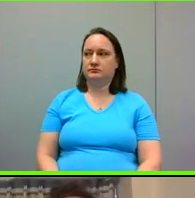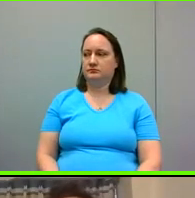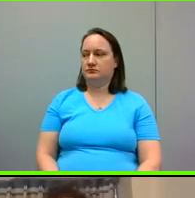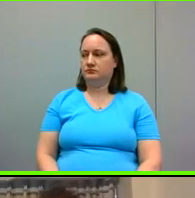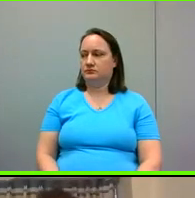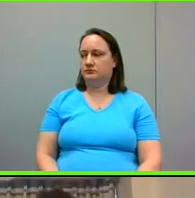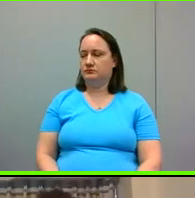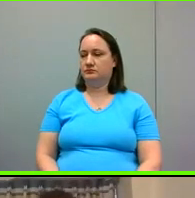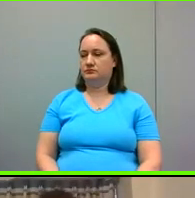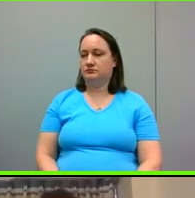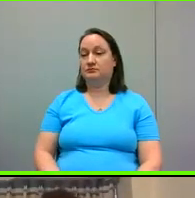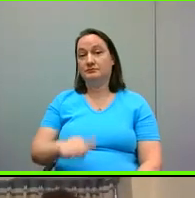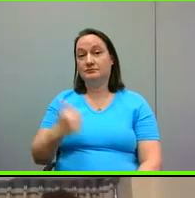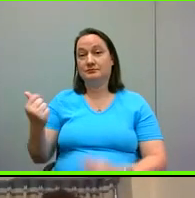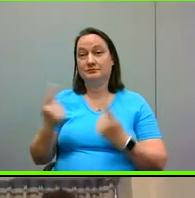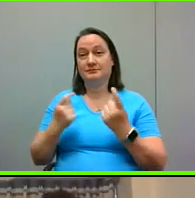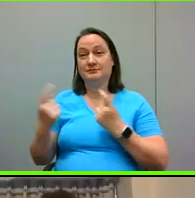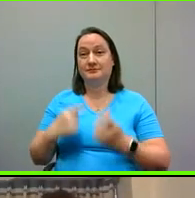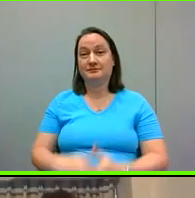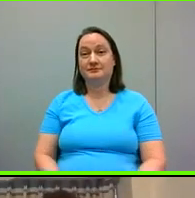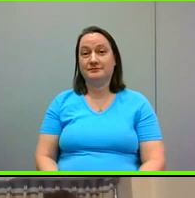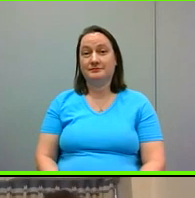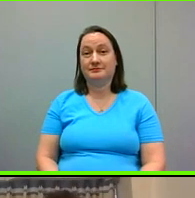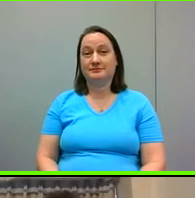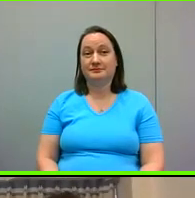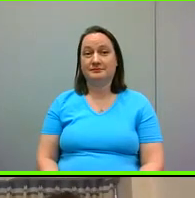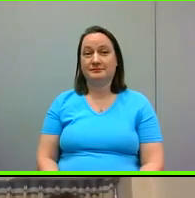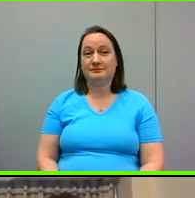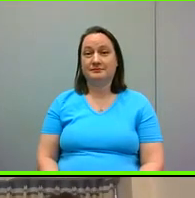What other questions?